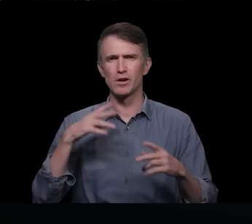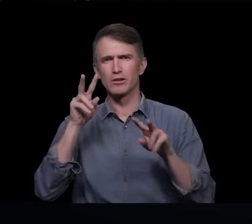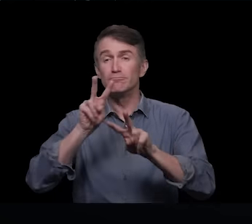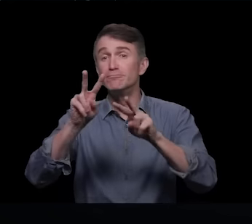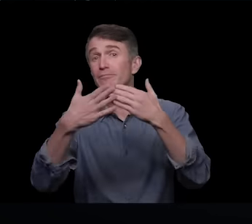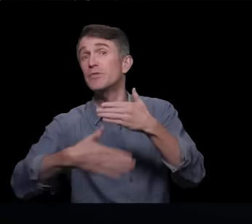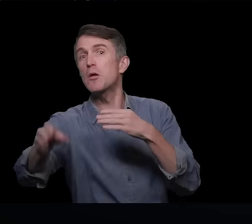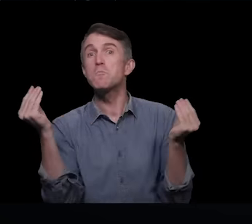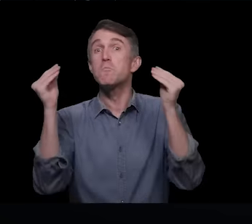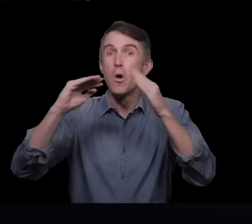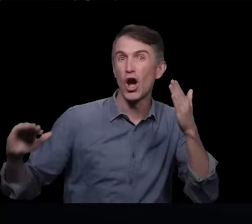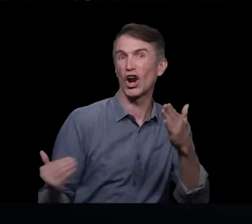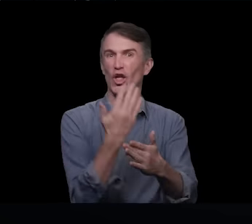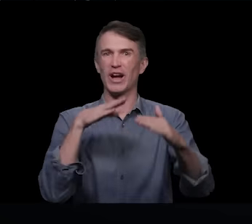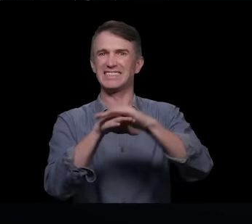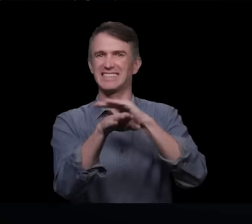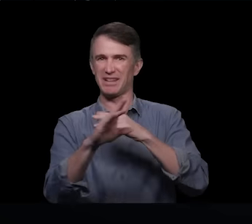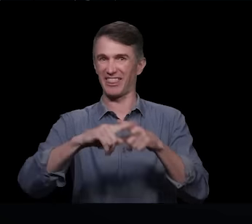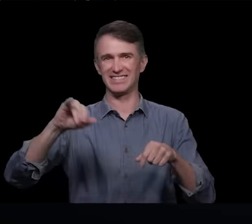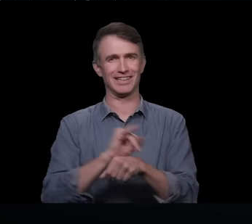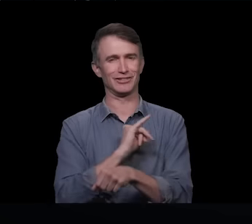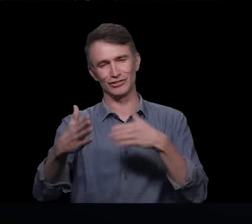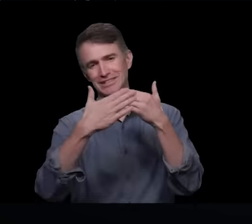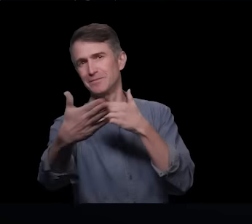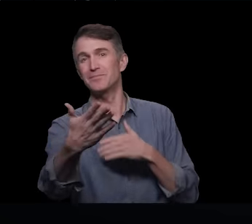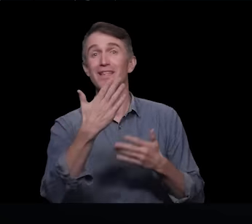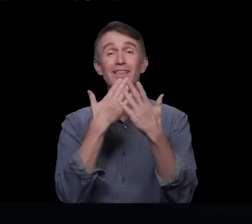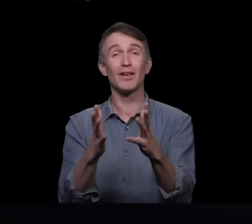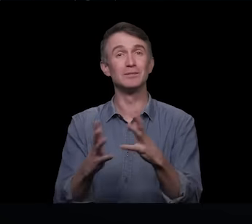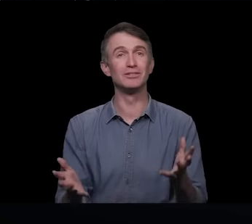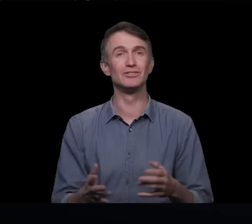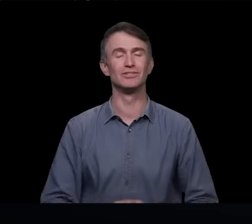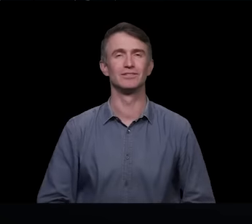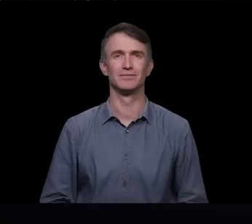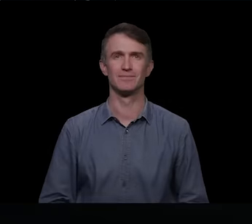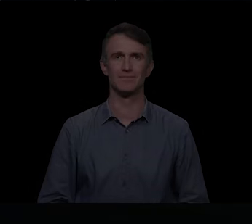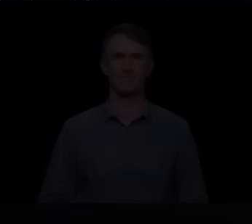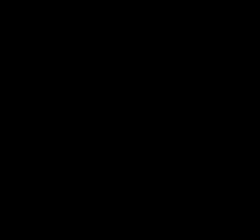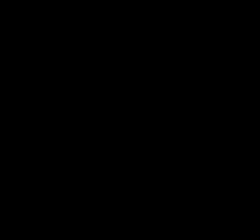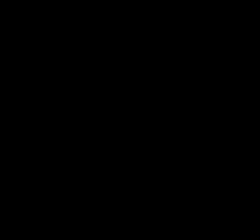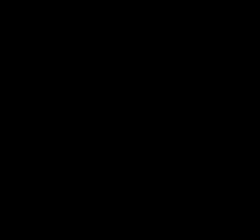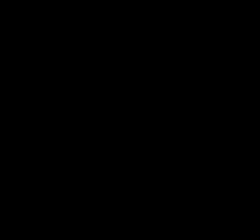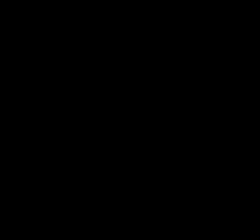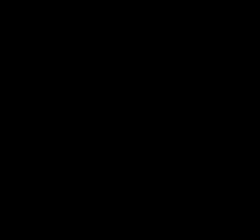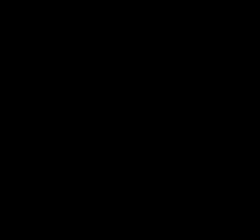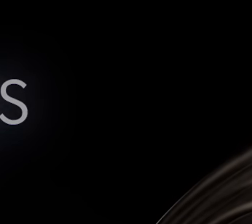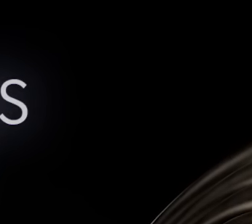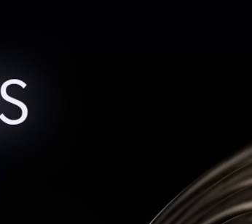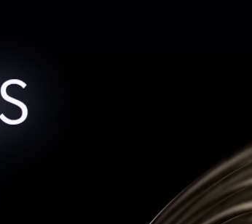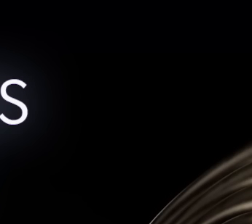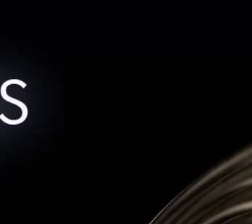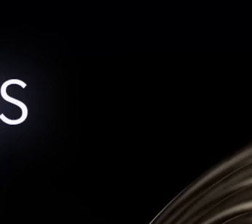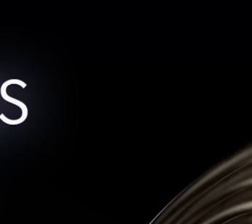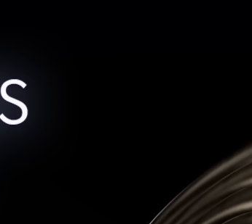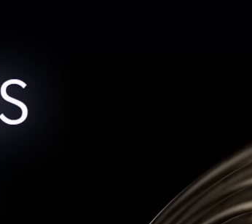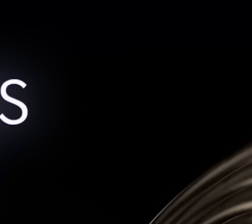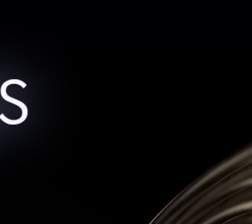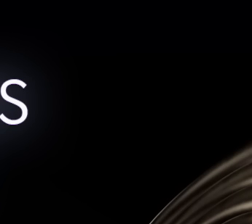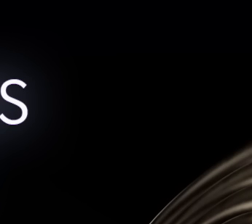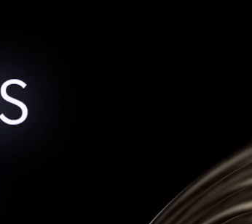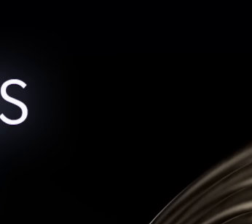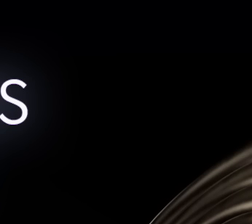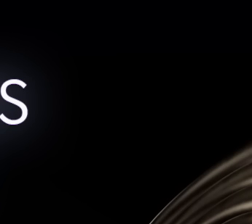what the future has in store for groundbreaking accessibility in this industry. Thank you so much. People's Choice Awards nominee clip, series The